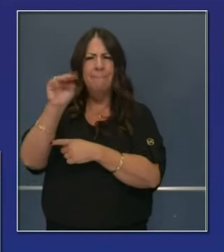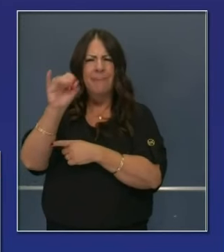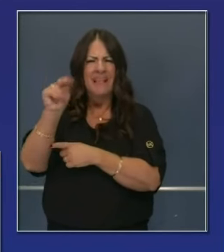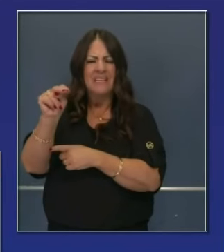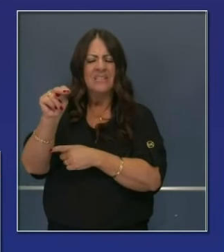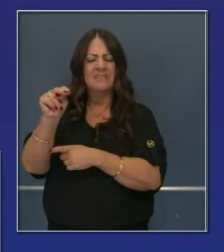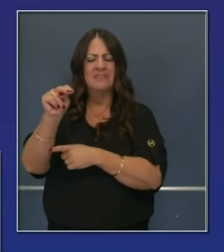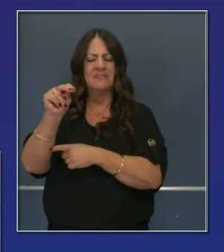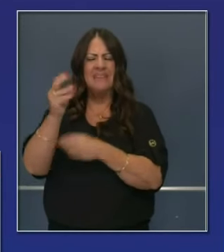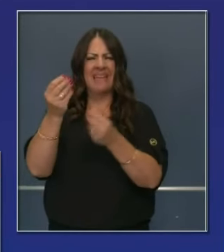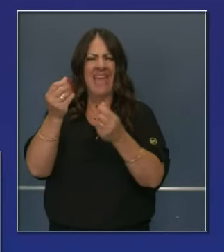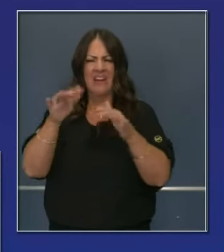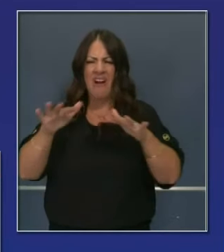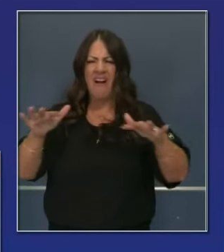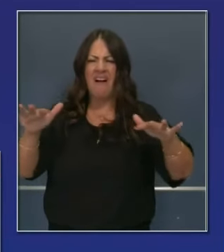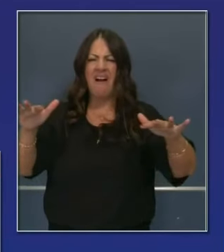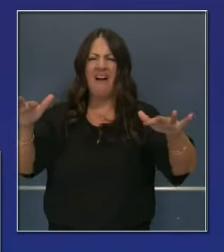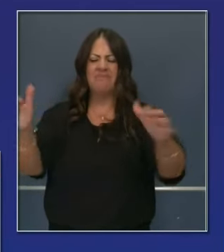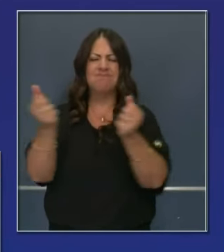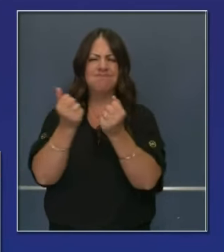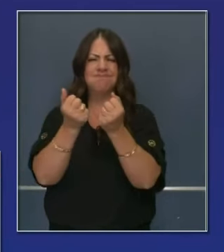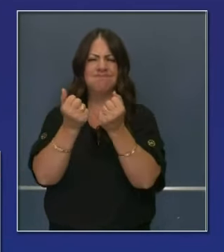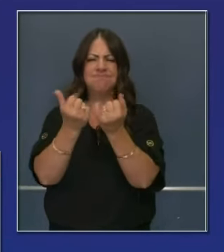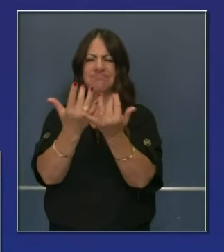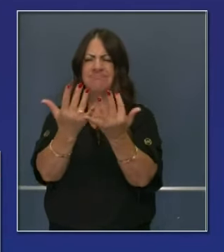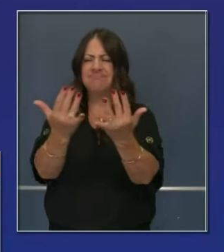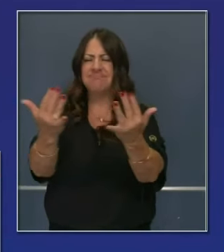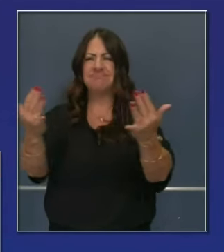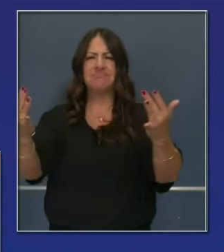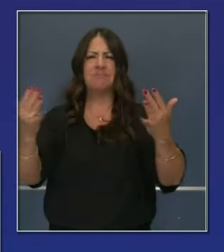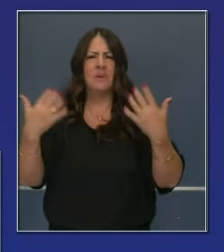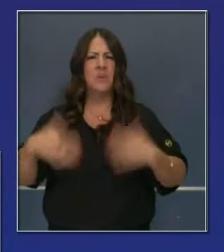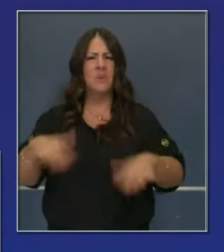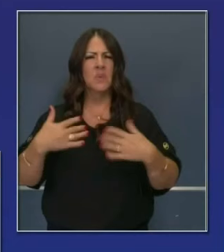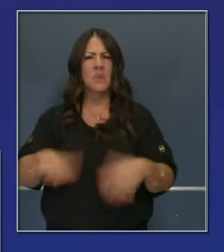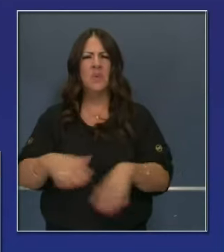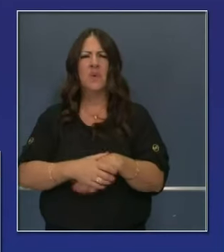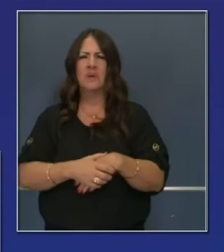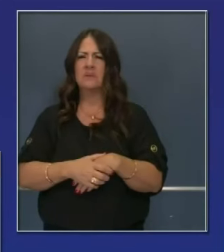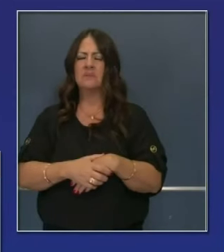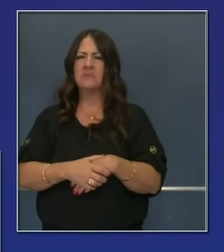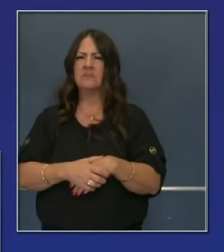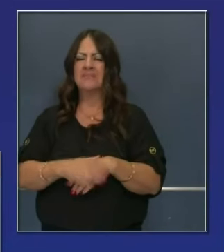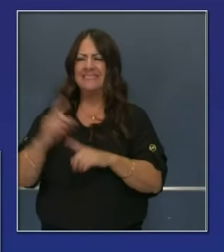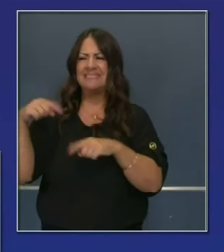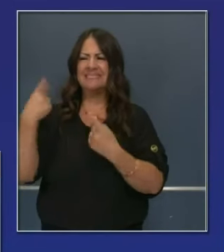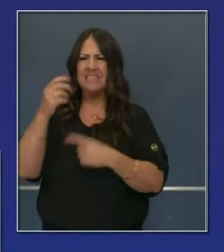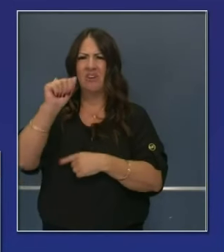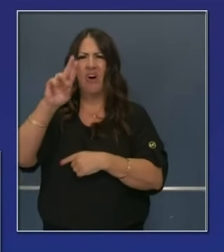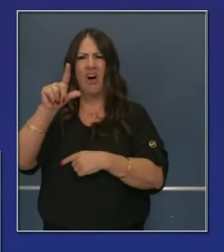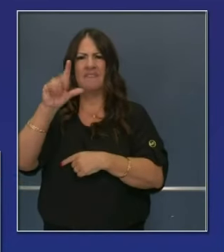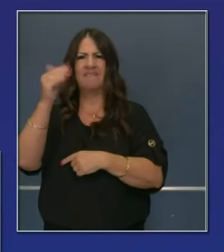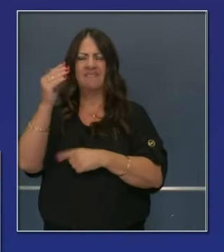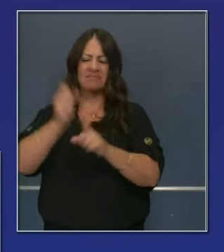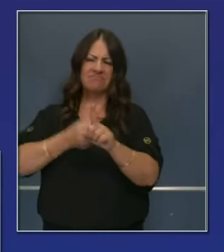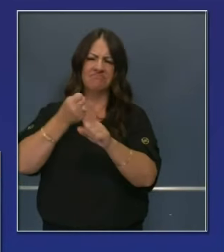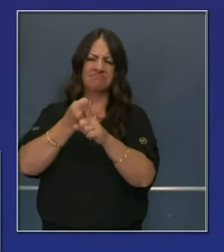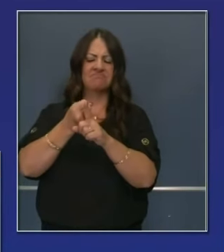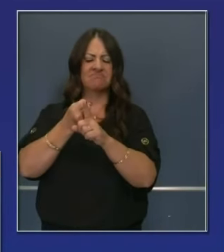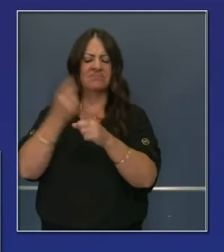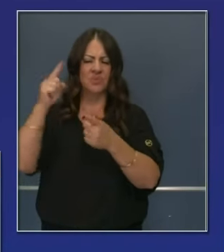burned year to date throughout the state of California. I think about 3.8 million just since August 15th. 12